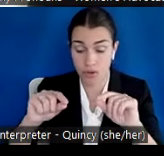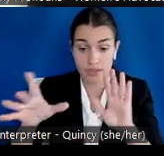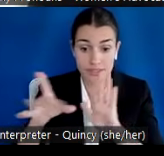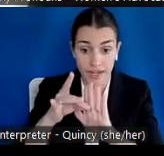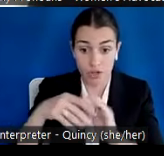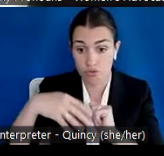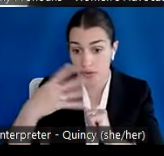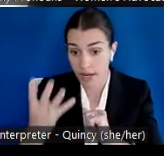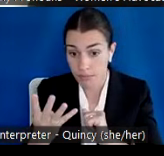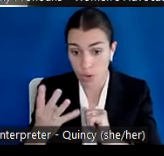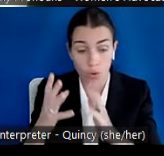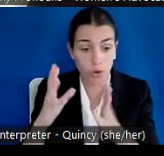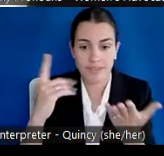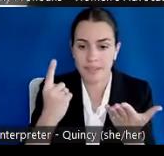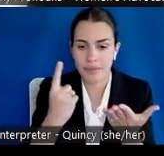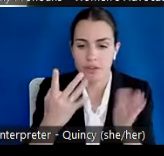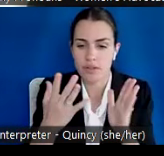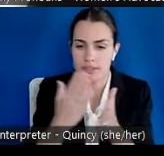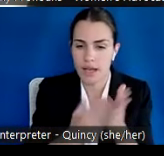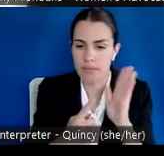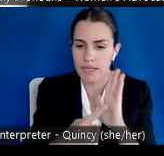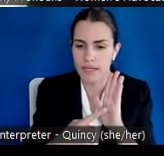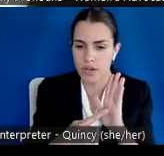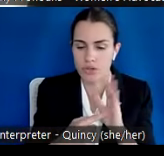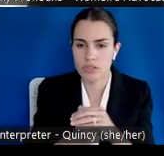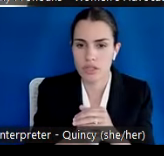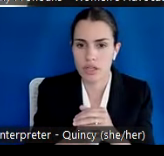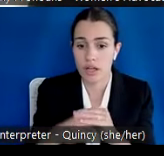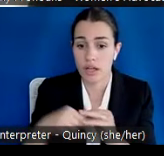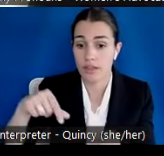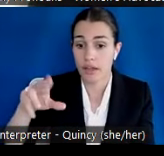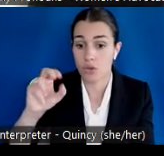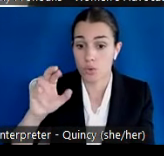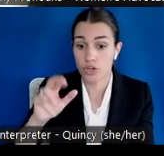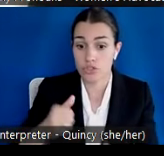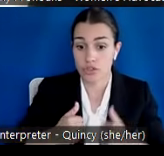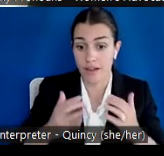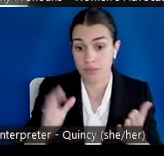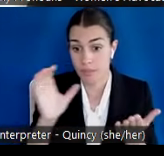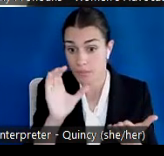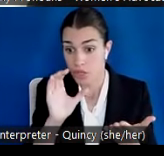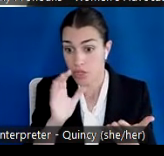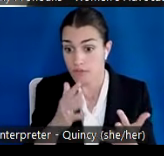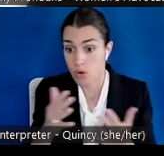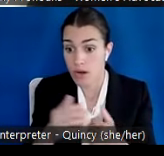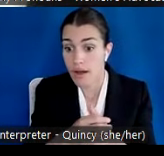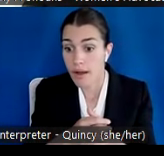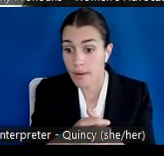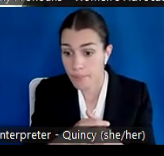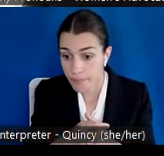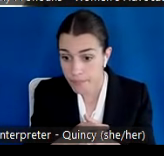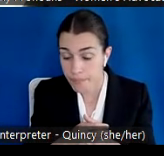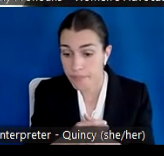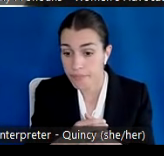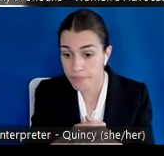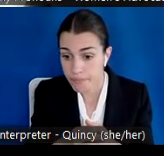Or like there are certain indicators that queer survivors might look for to indicate to them that, oh, this might